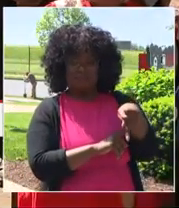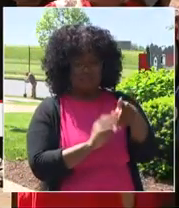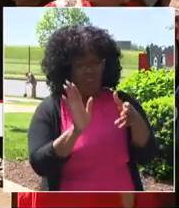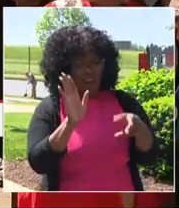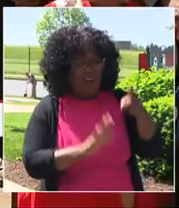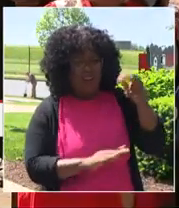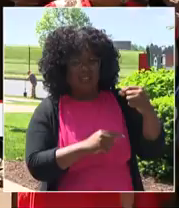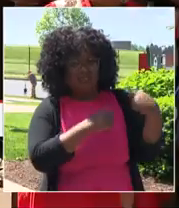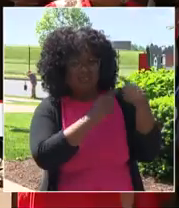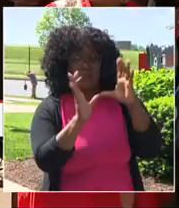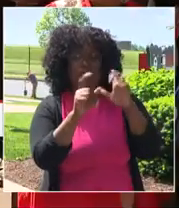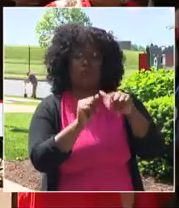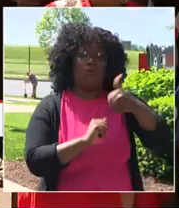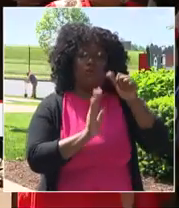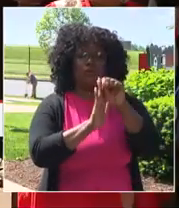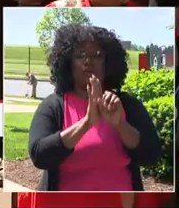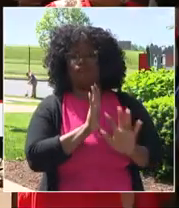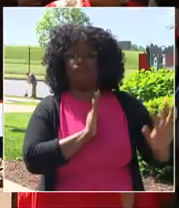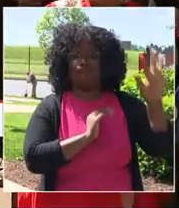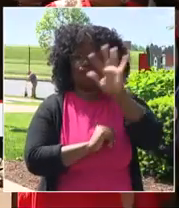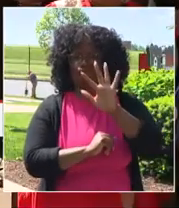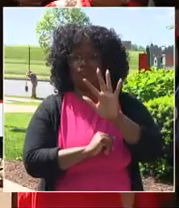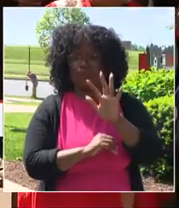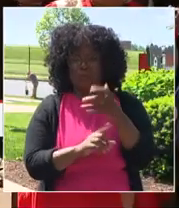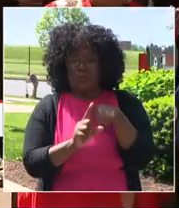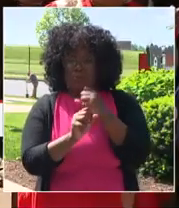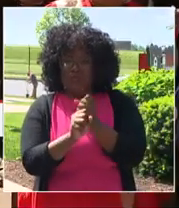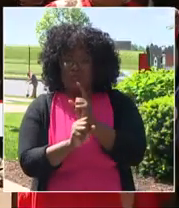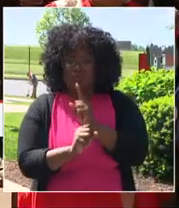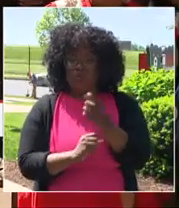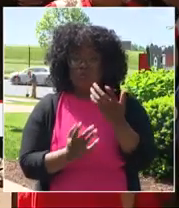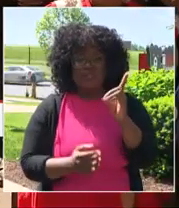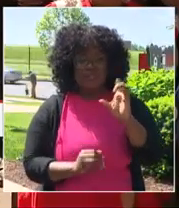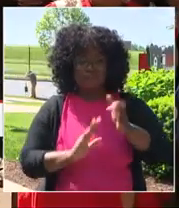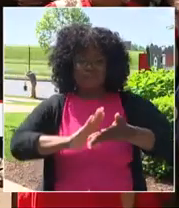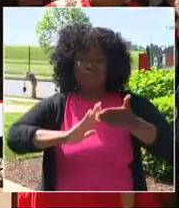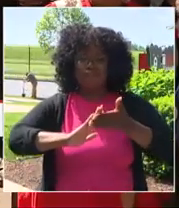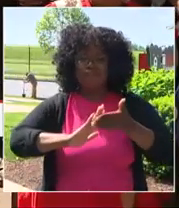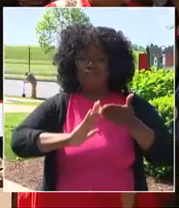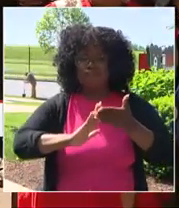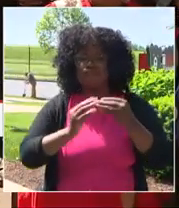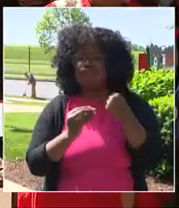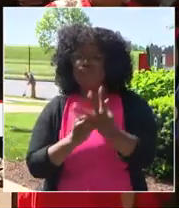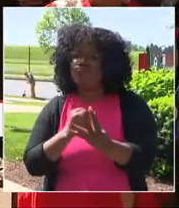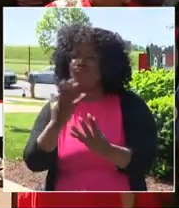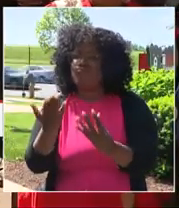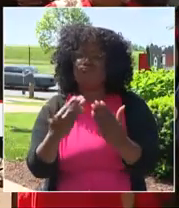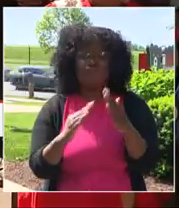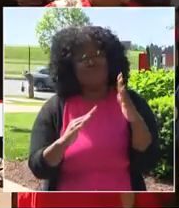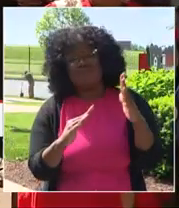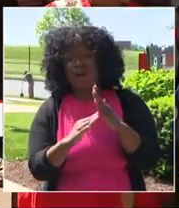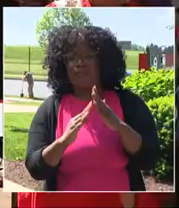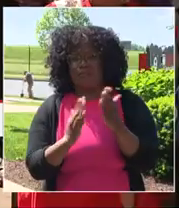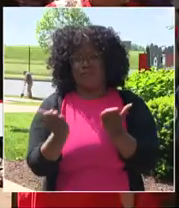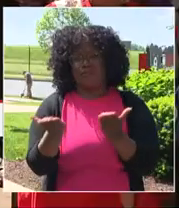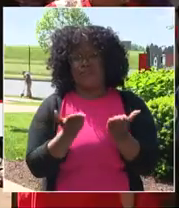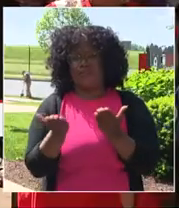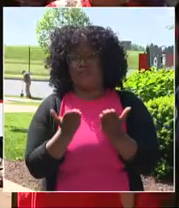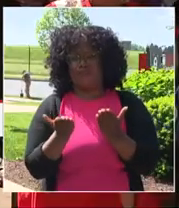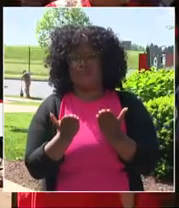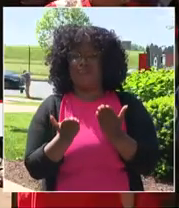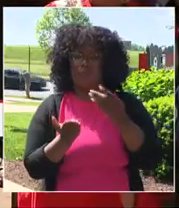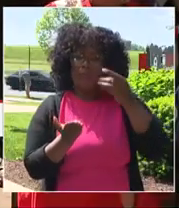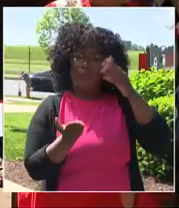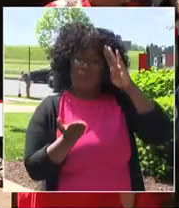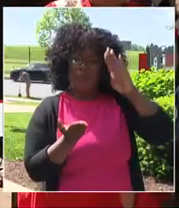to ensure D.C. can continue to provide vital services despite its restricted